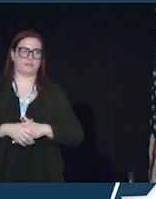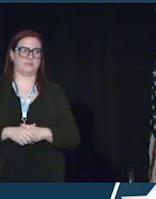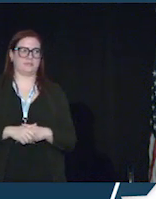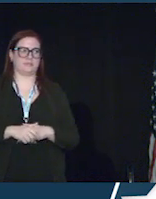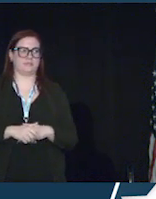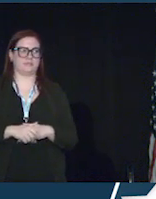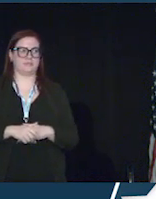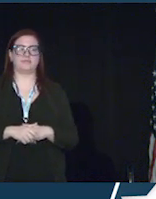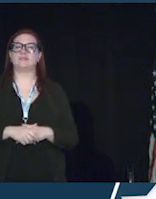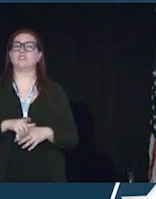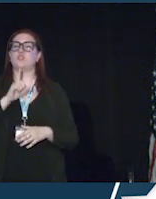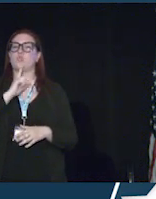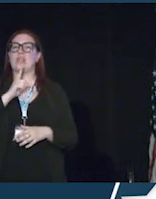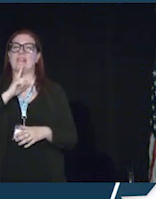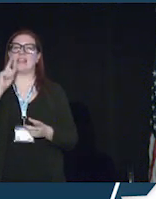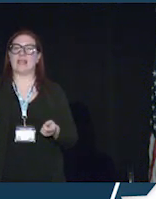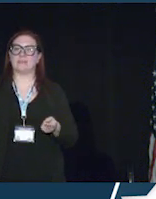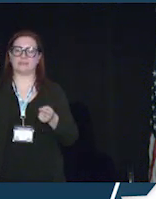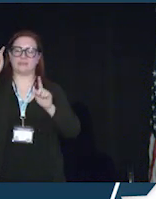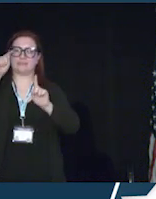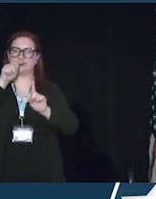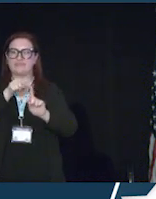it all comes down to